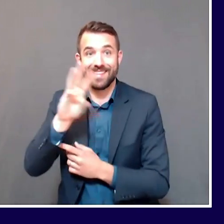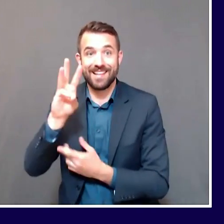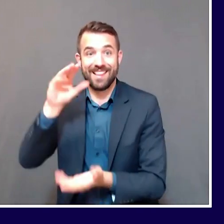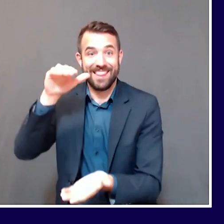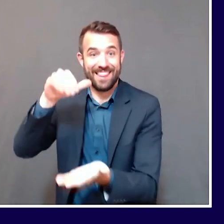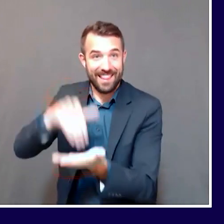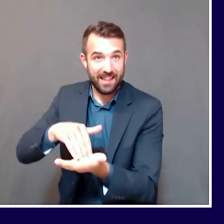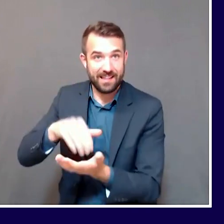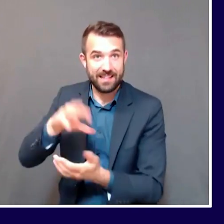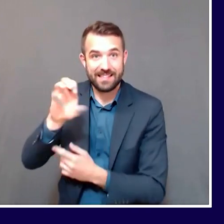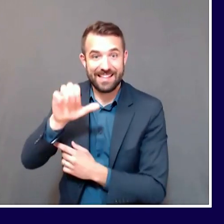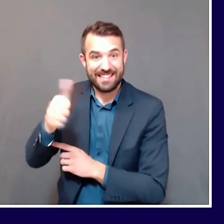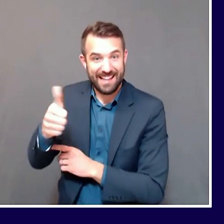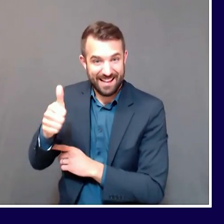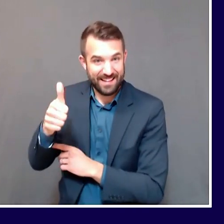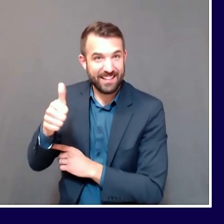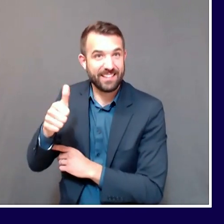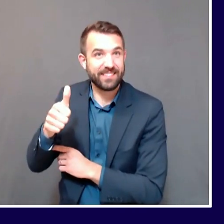56,610, it's